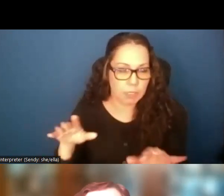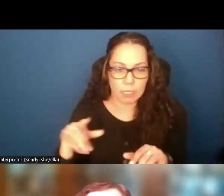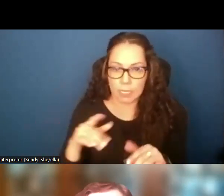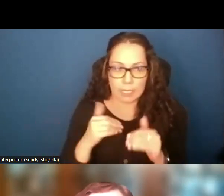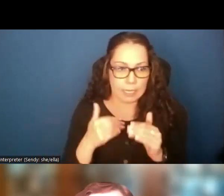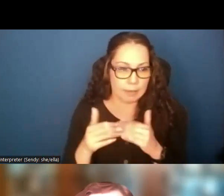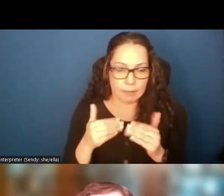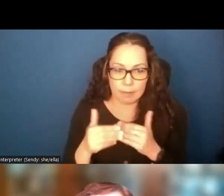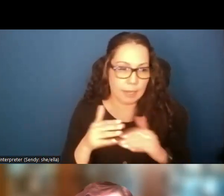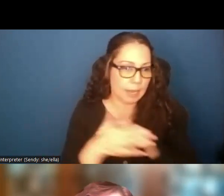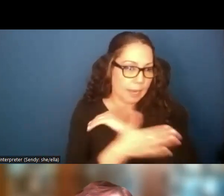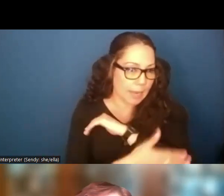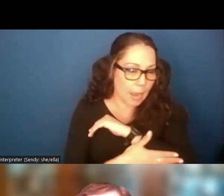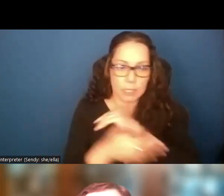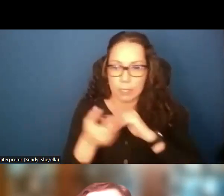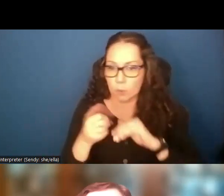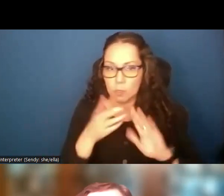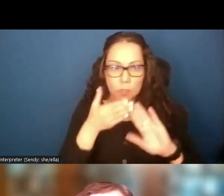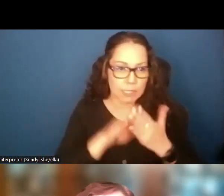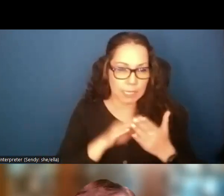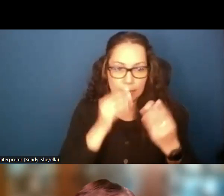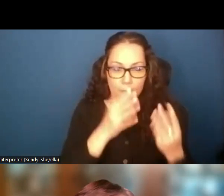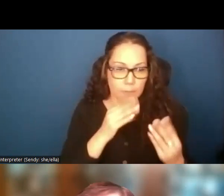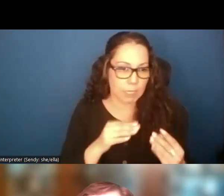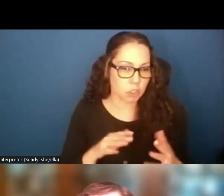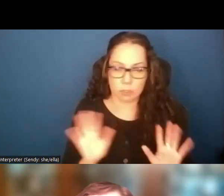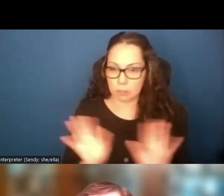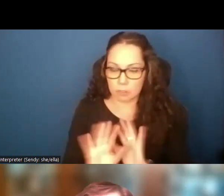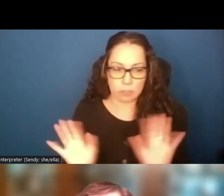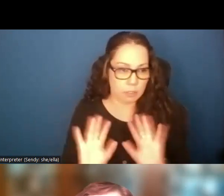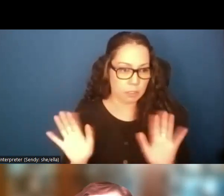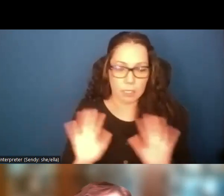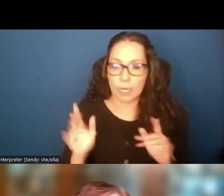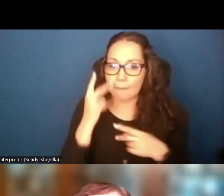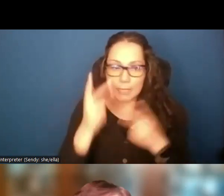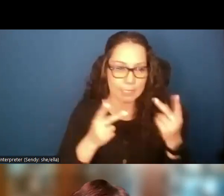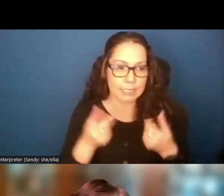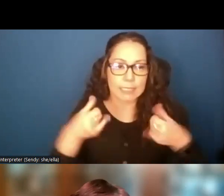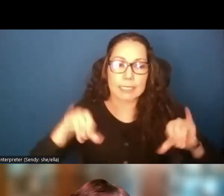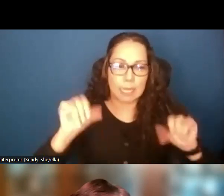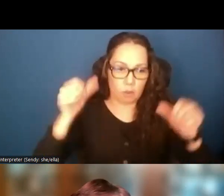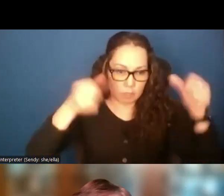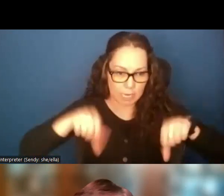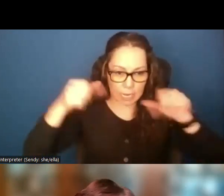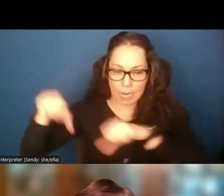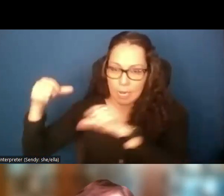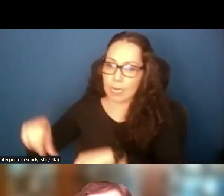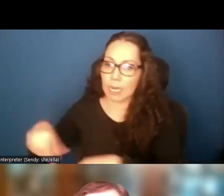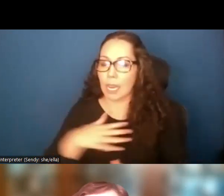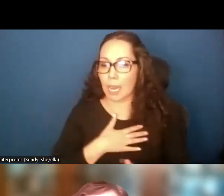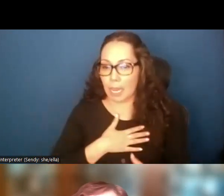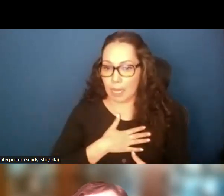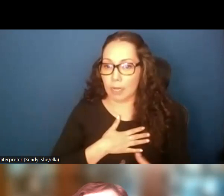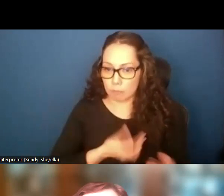information, the visits were still being denied and even compassionate care visits, which I